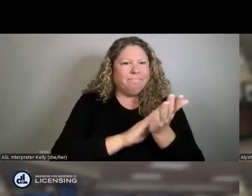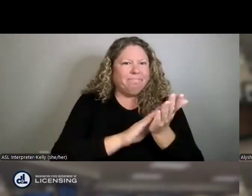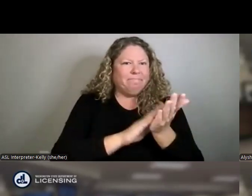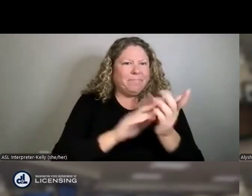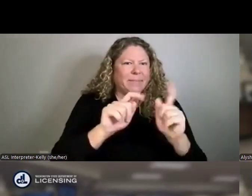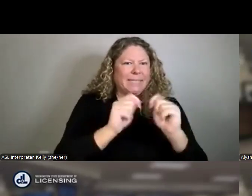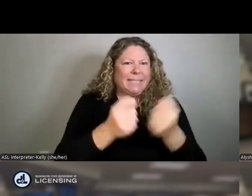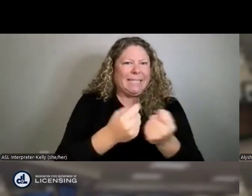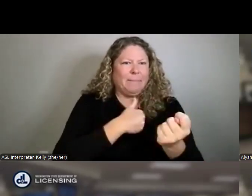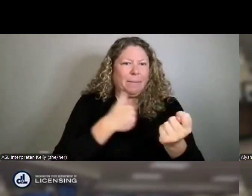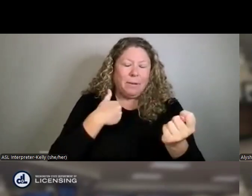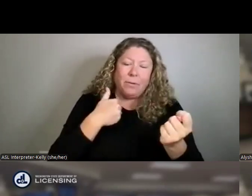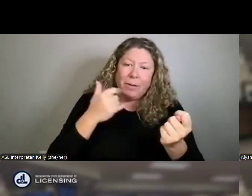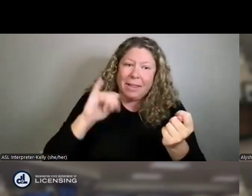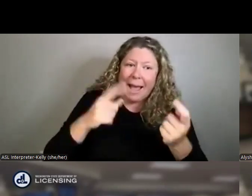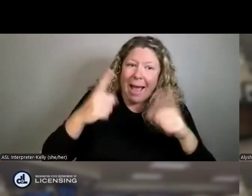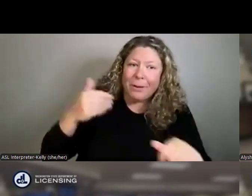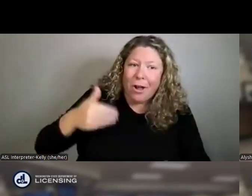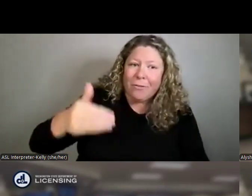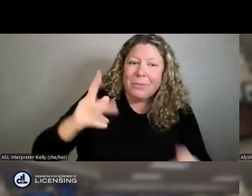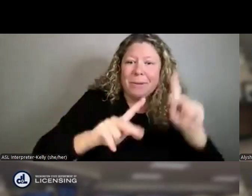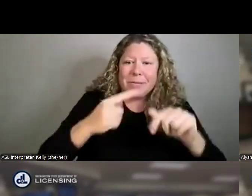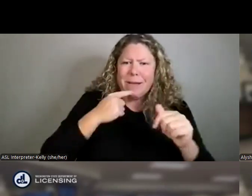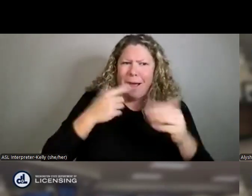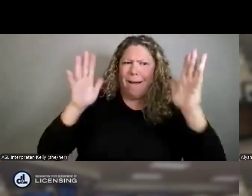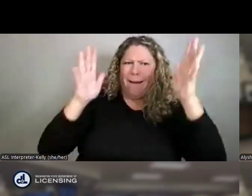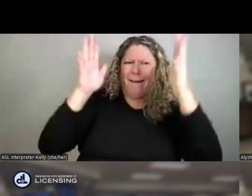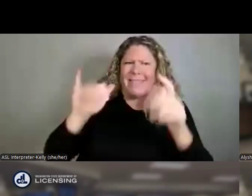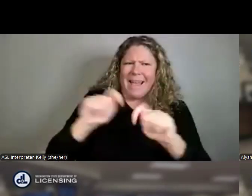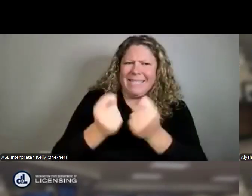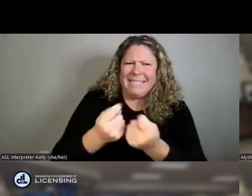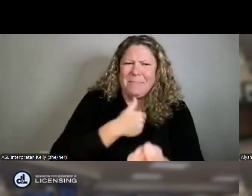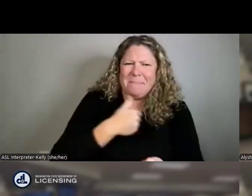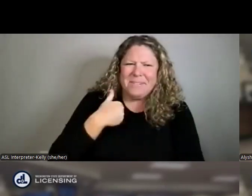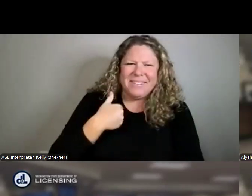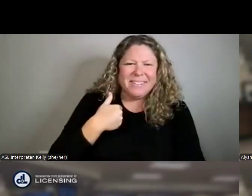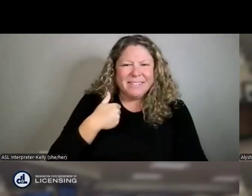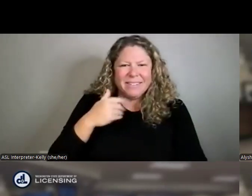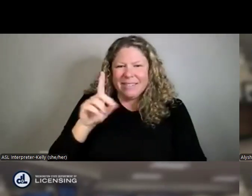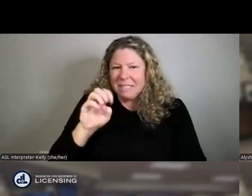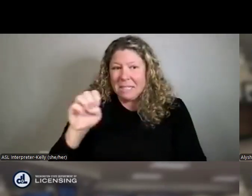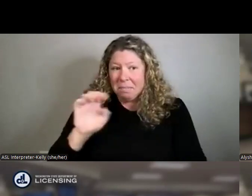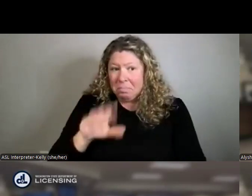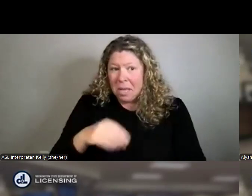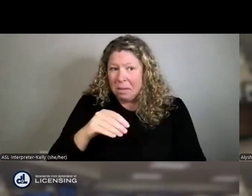regularly because we have an amazing team. So, Dee, did you have anything to add? No?